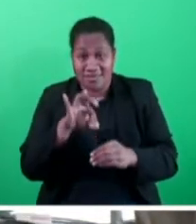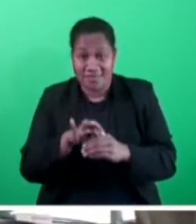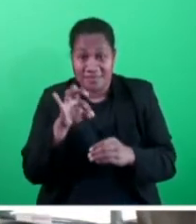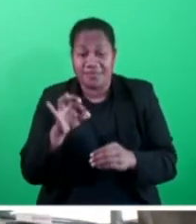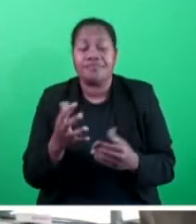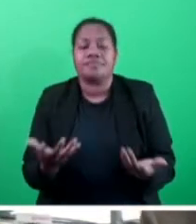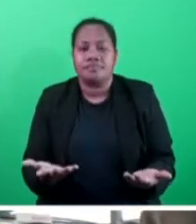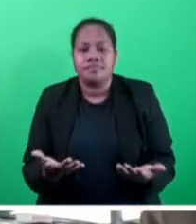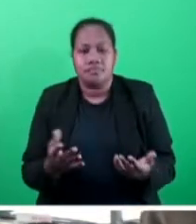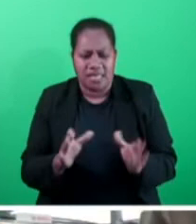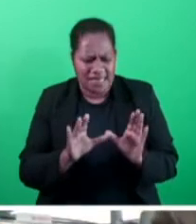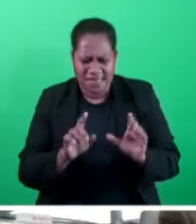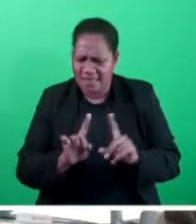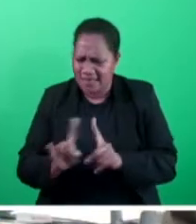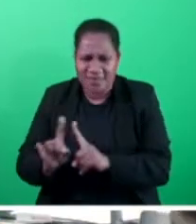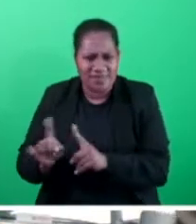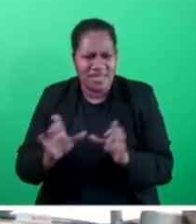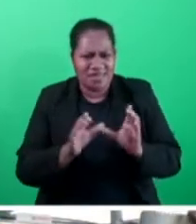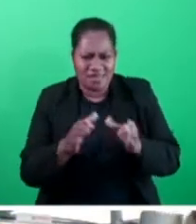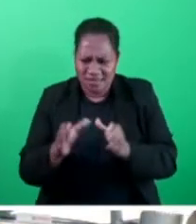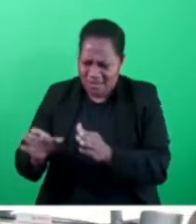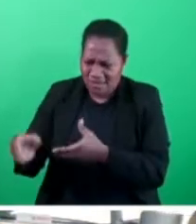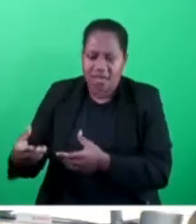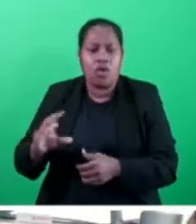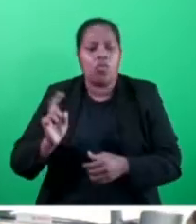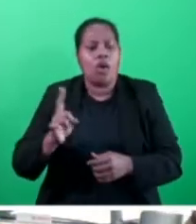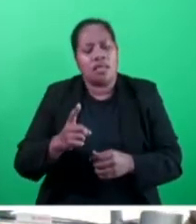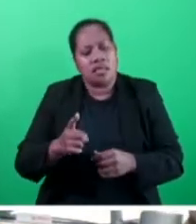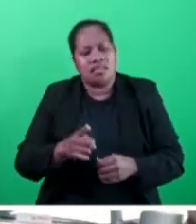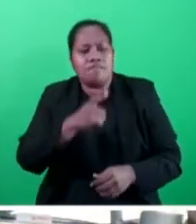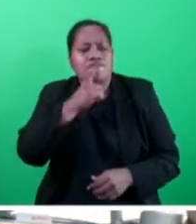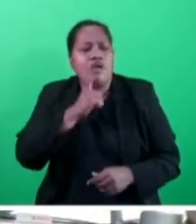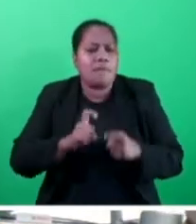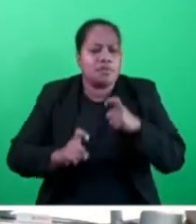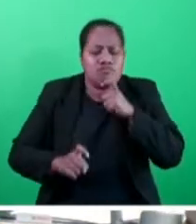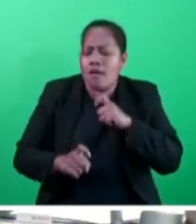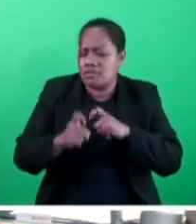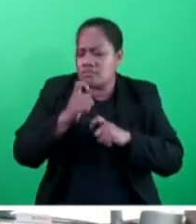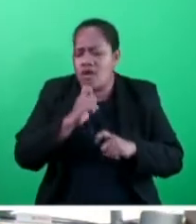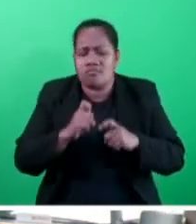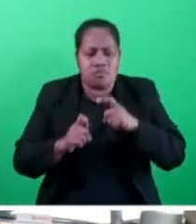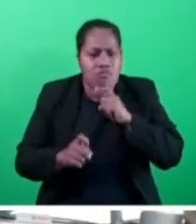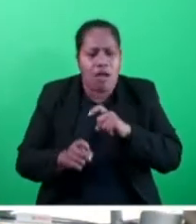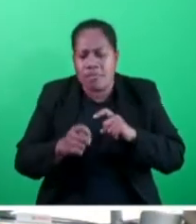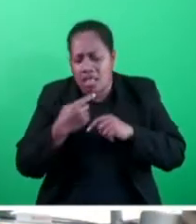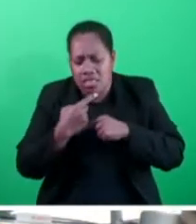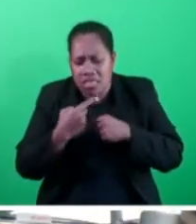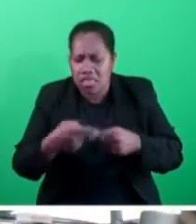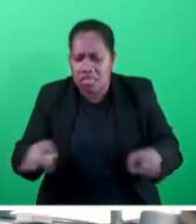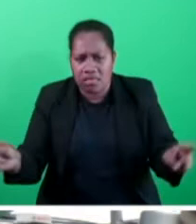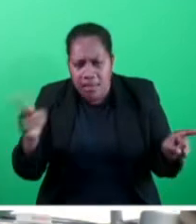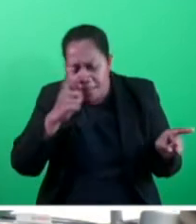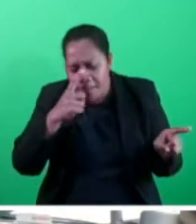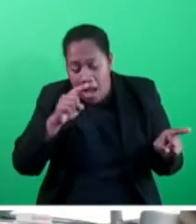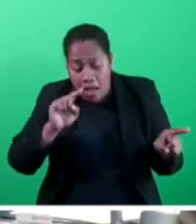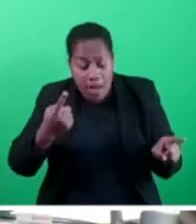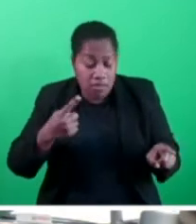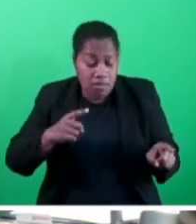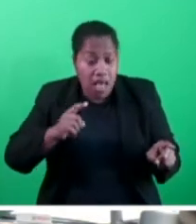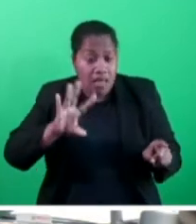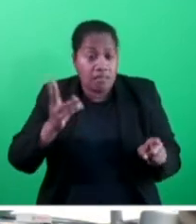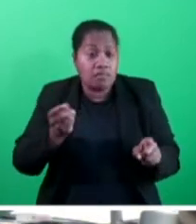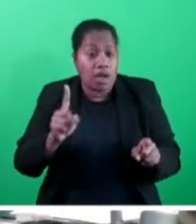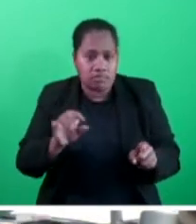wages and in their big blown out promises of big dollars, neglected to tell the true story of what minimum wages